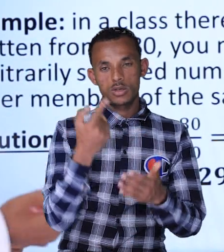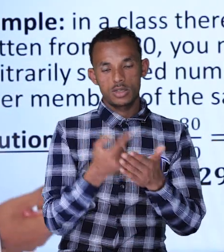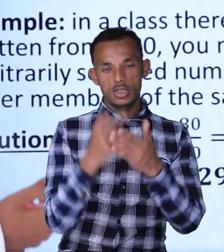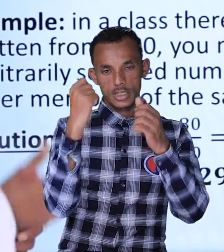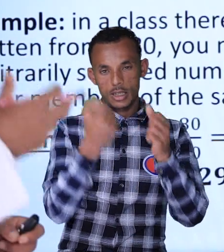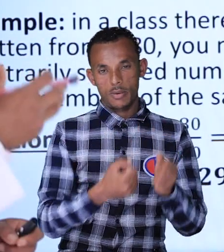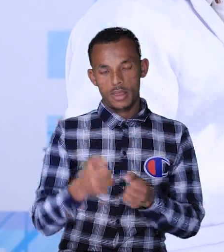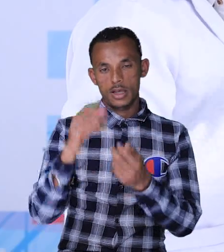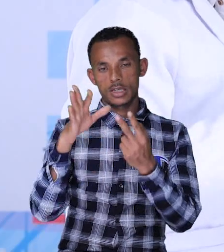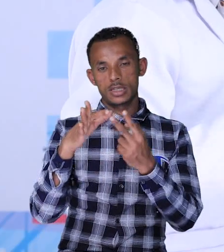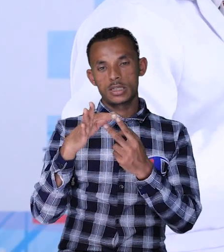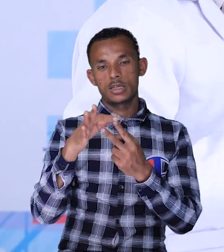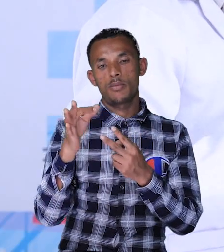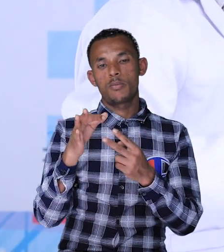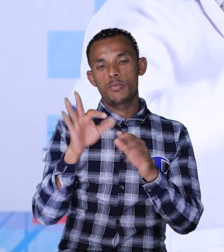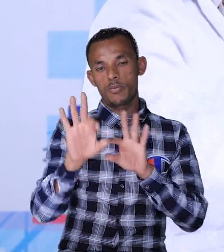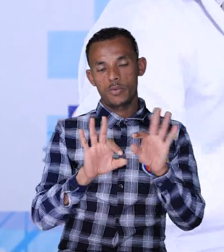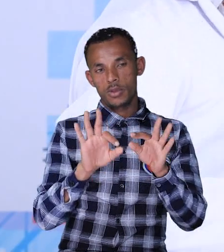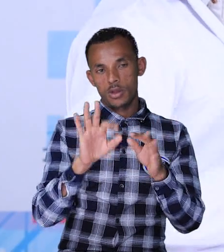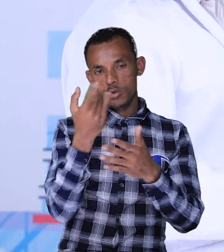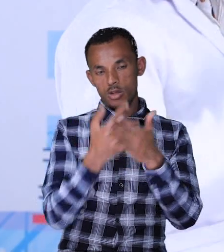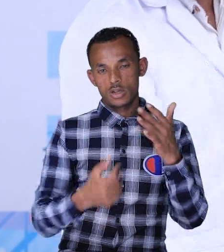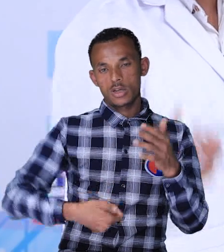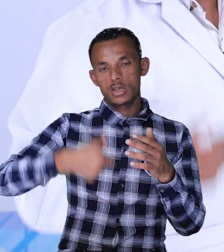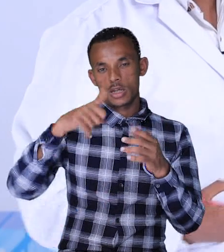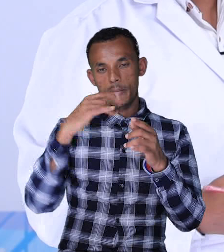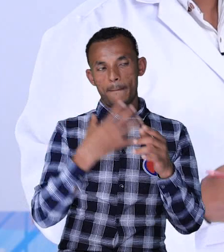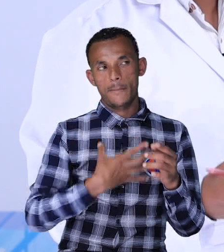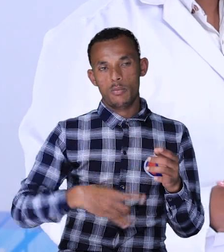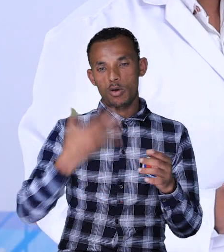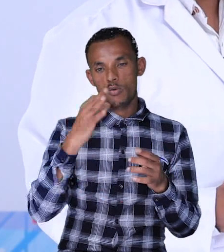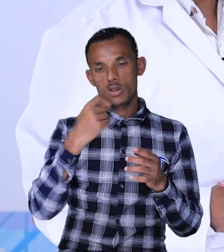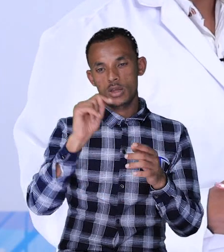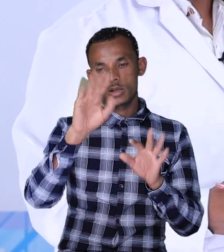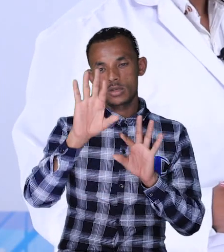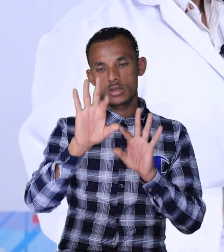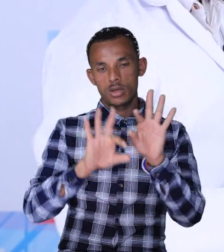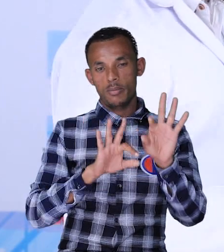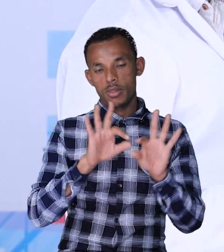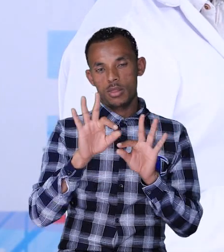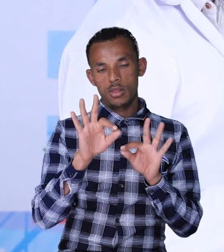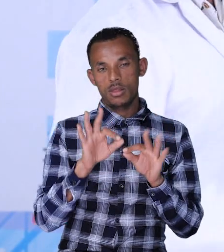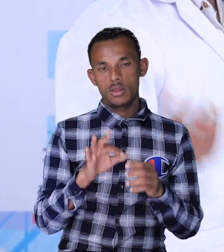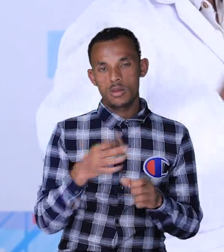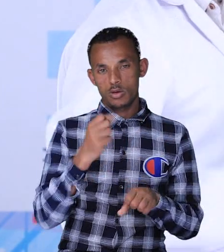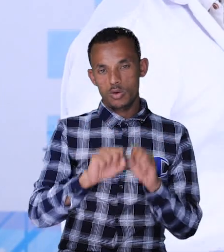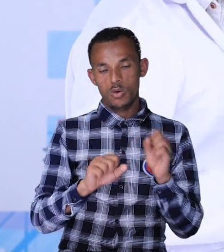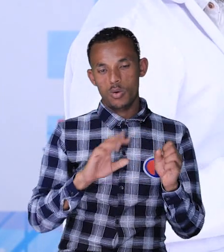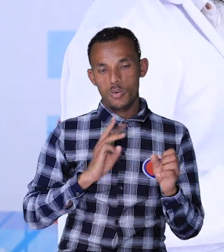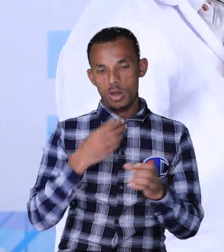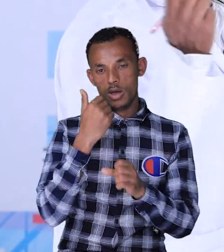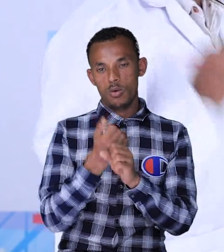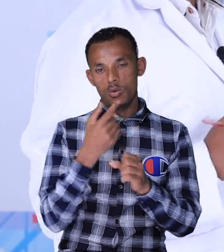systematic sampling, try to list the other members of the sample. So we do like